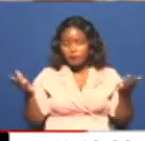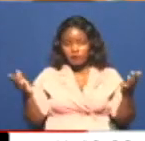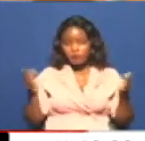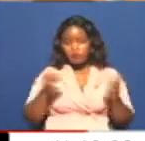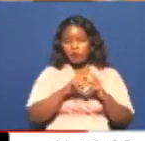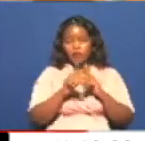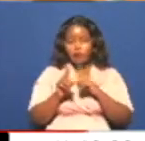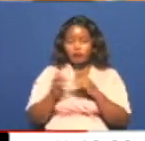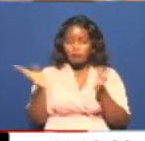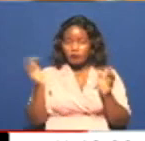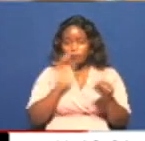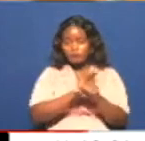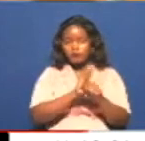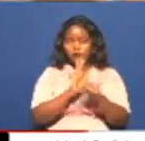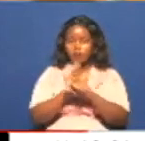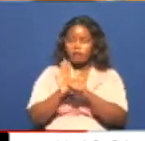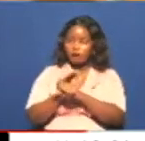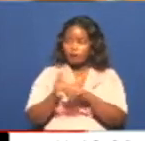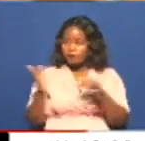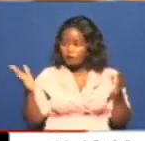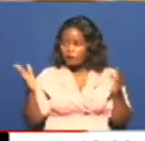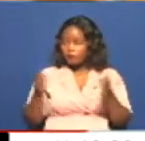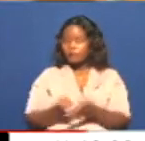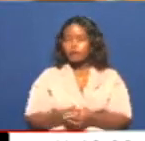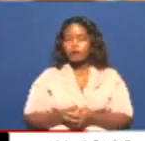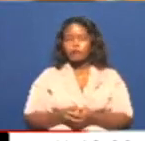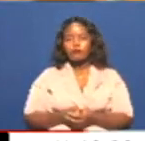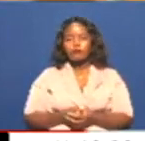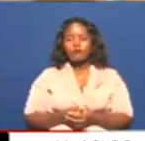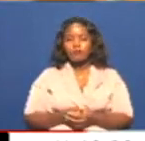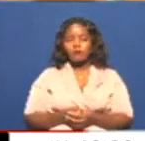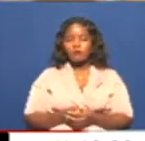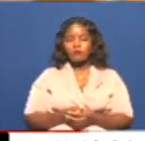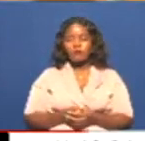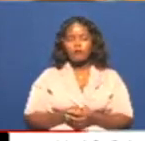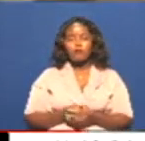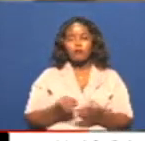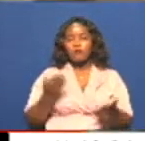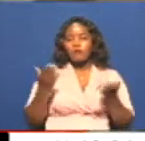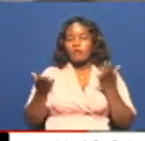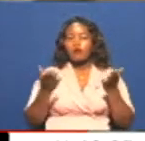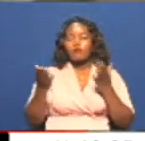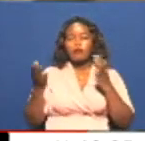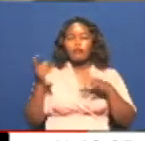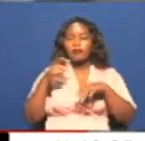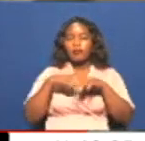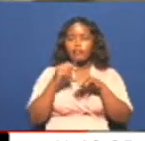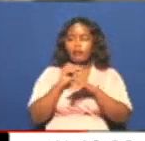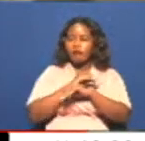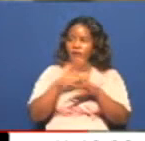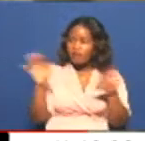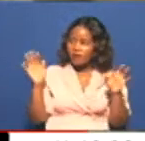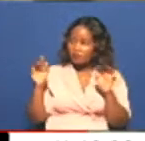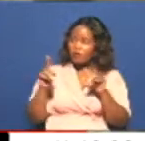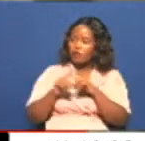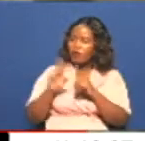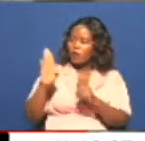two major divisions, as we talk. The greatest challenge that might happen is that maybe the time frame, and I think that, you know, the bill was